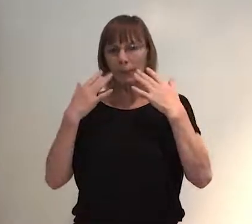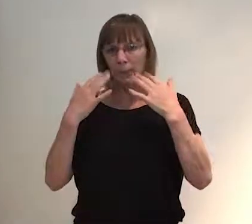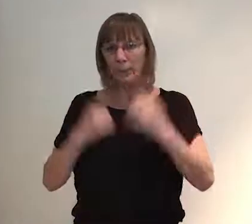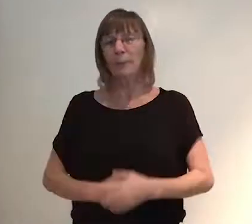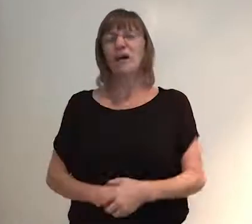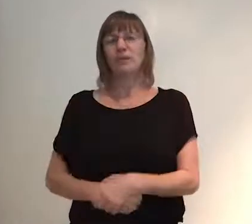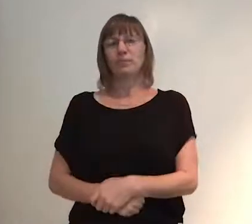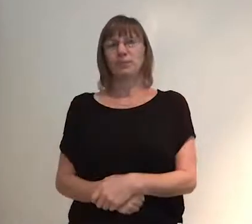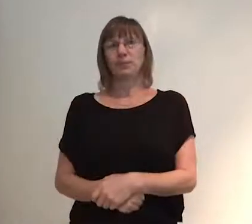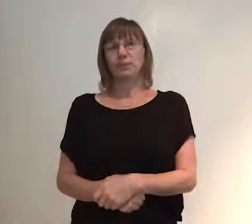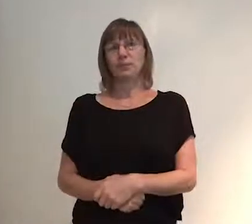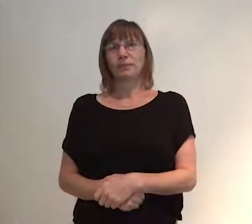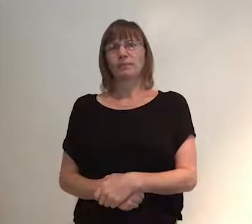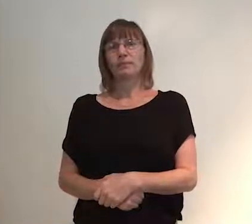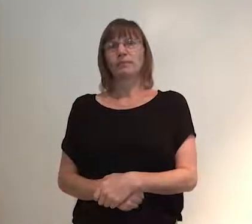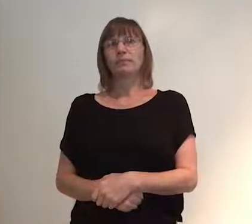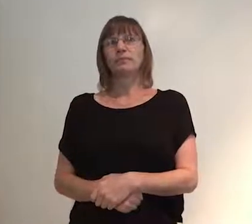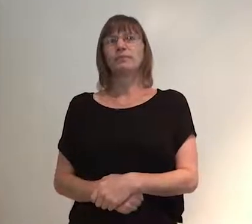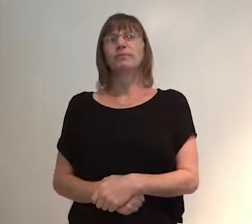Om.